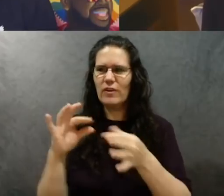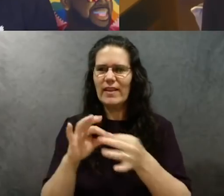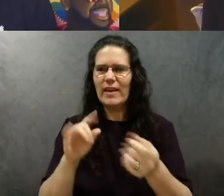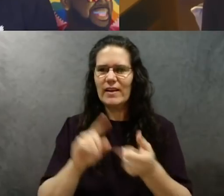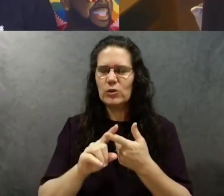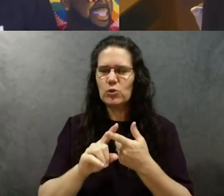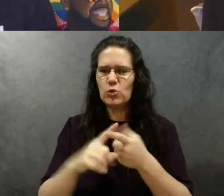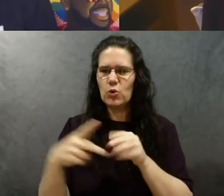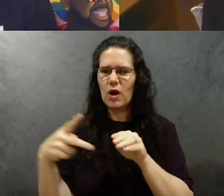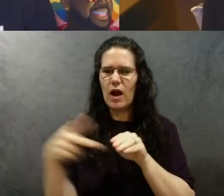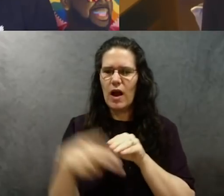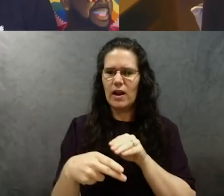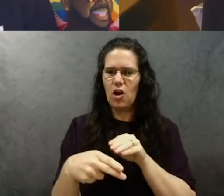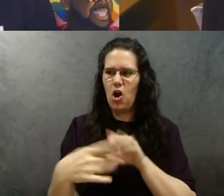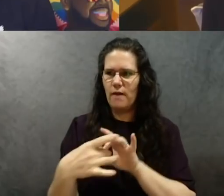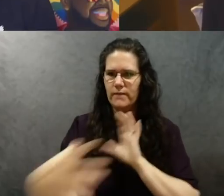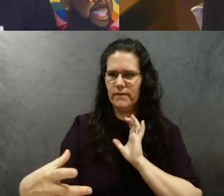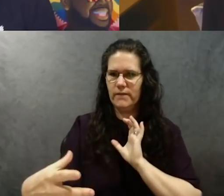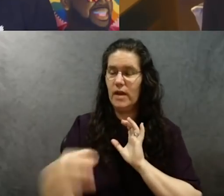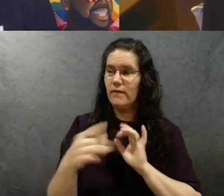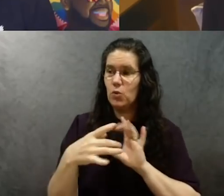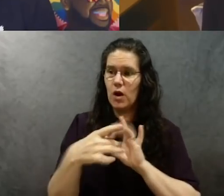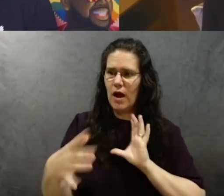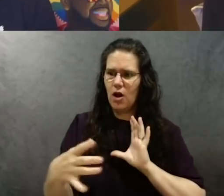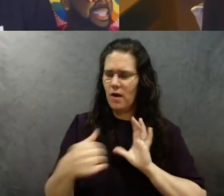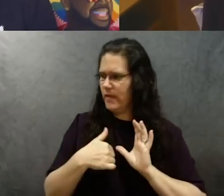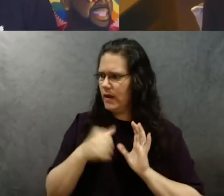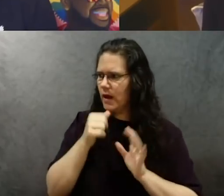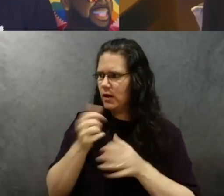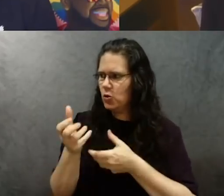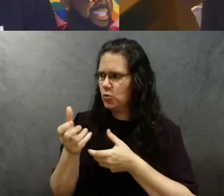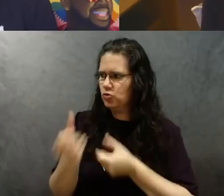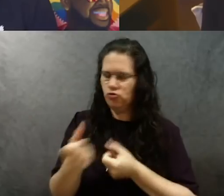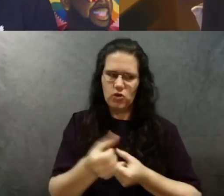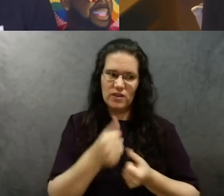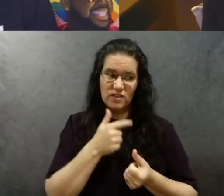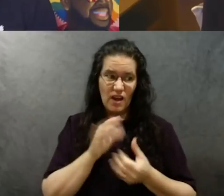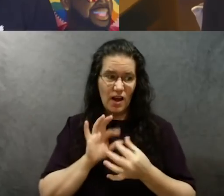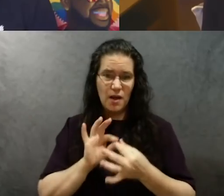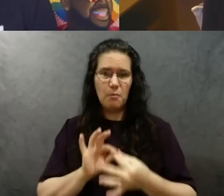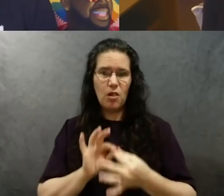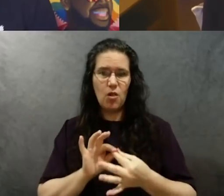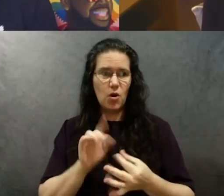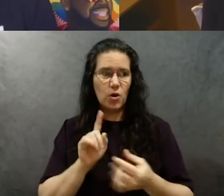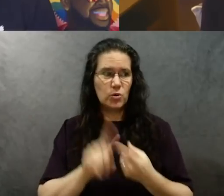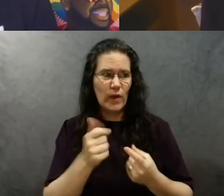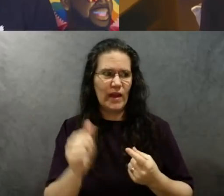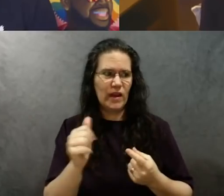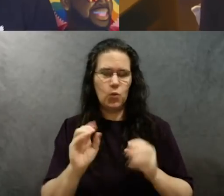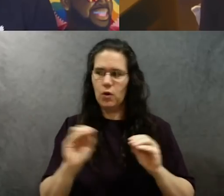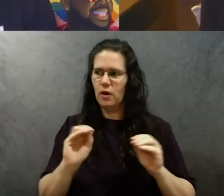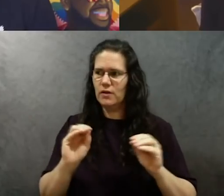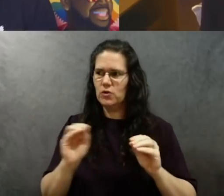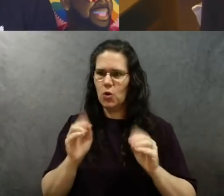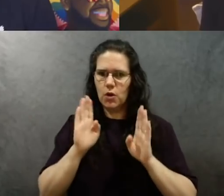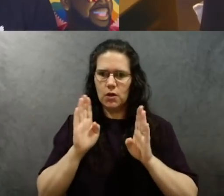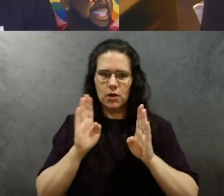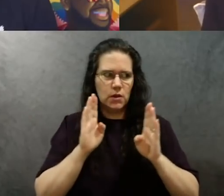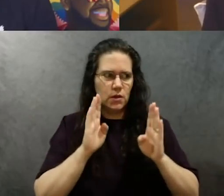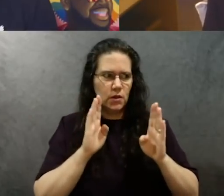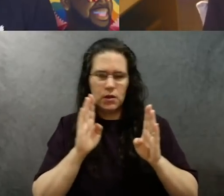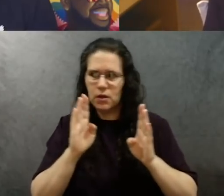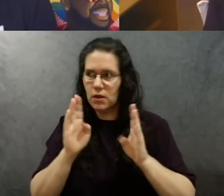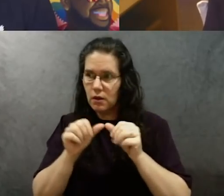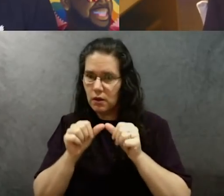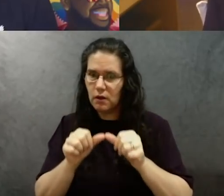don't trust it, that you really belong to anybody. You have to kind of, the vigilance is there. So tell